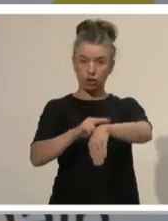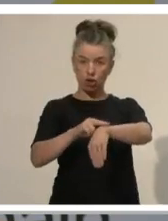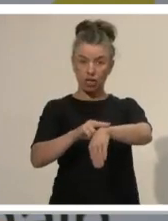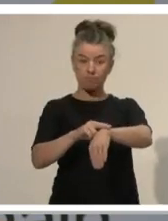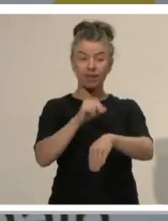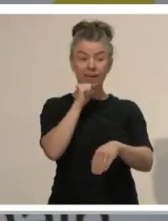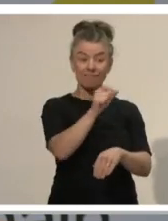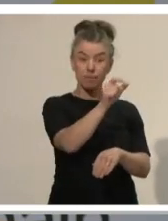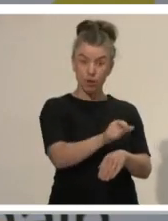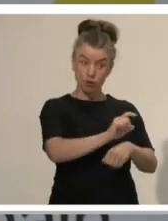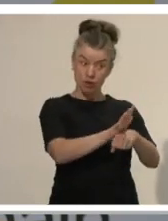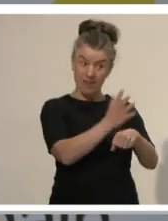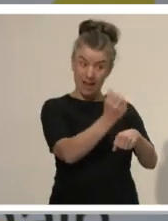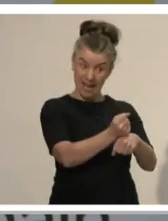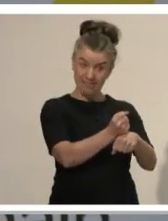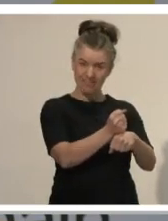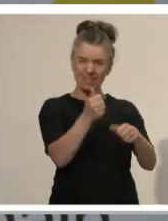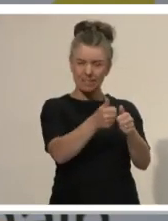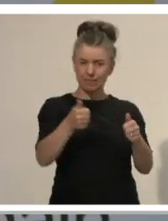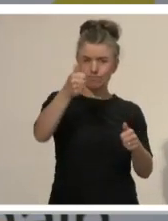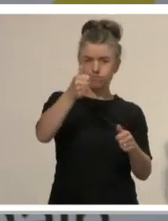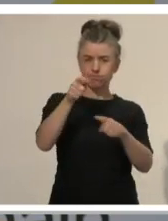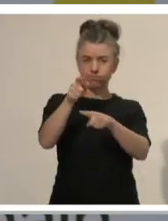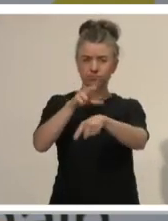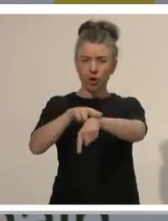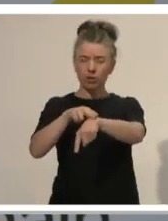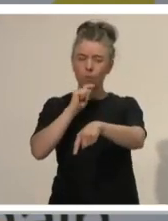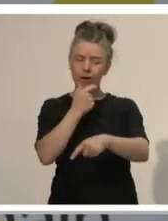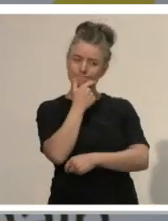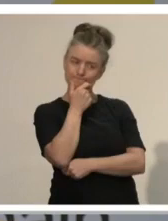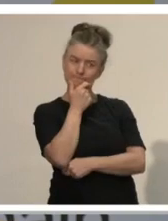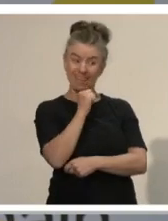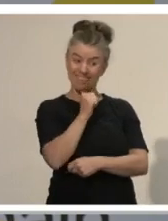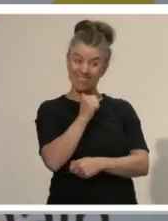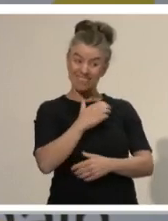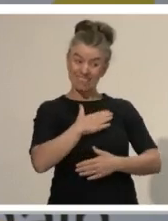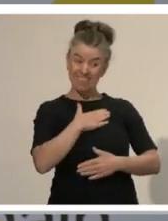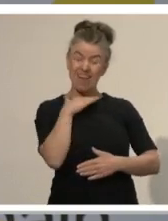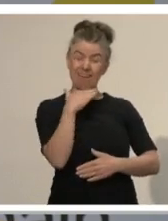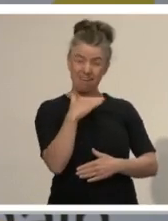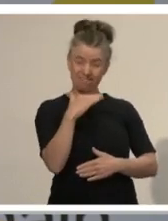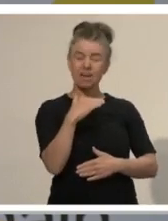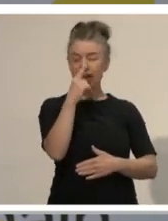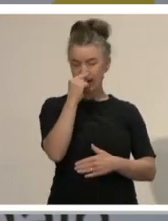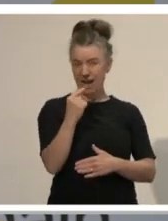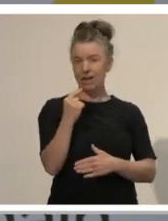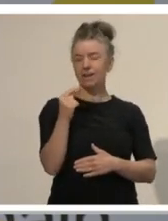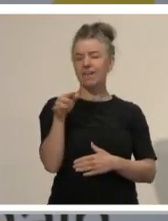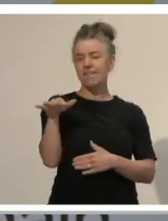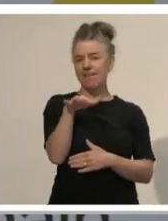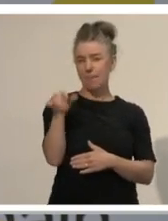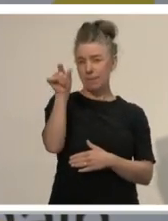does have COVID-19, and there will be provision for, if the clinician feels it's safe, there will be provision for a family member to